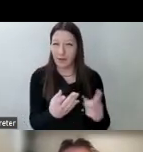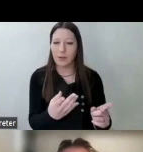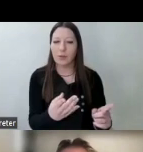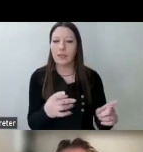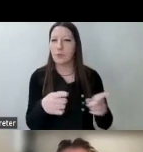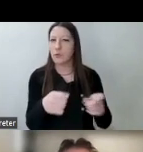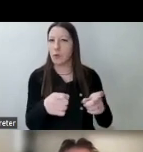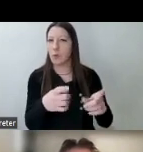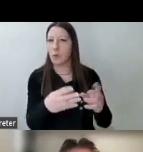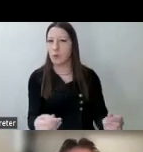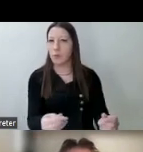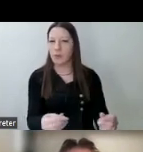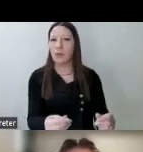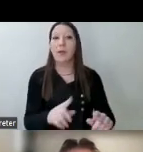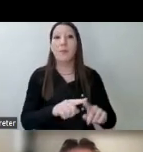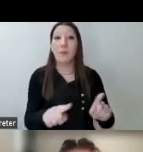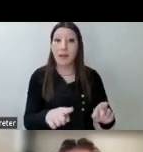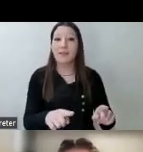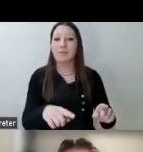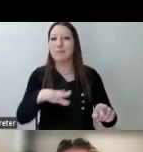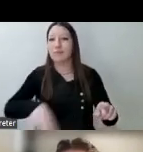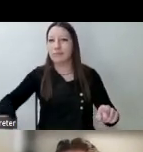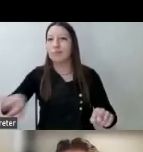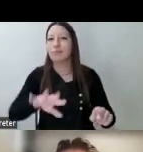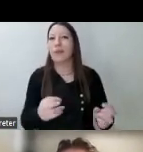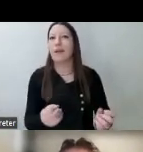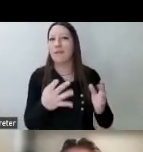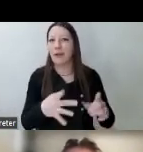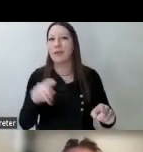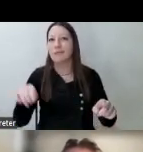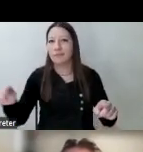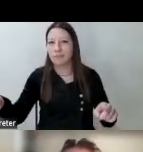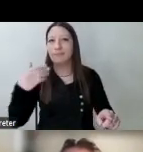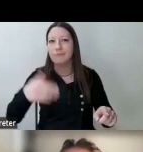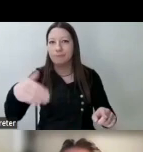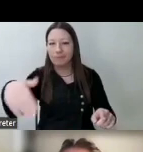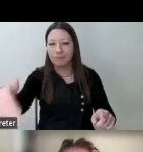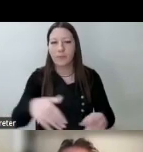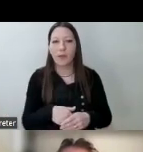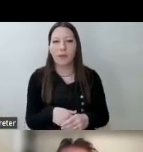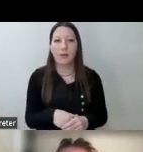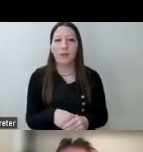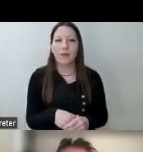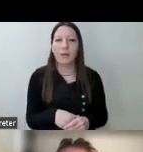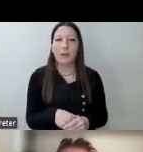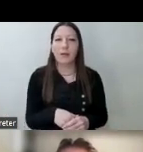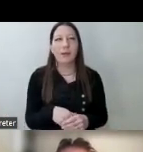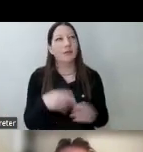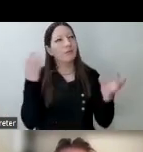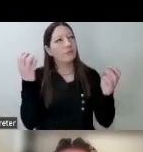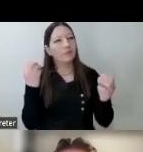or active fires and the related affects of them throughout the summer. And something that continues to be very interesting to me